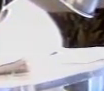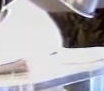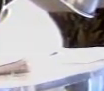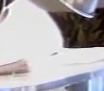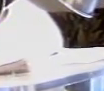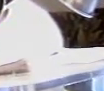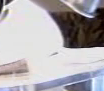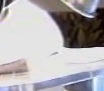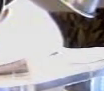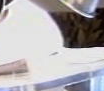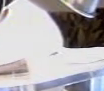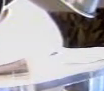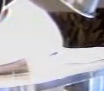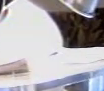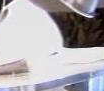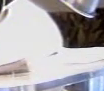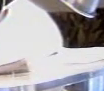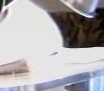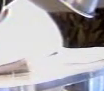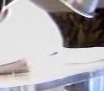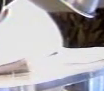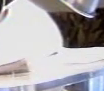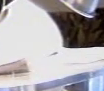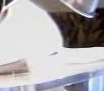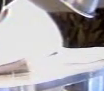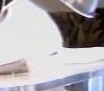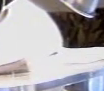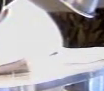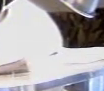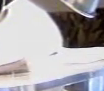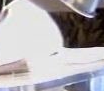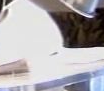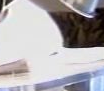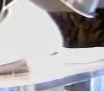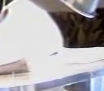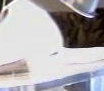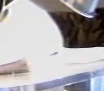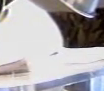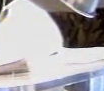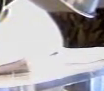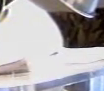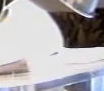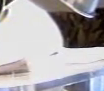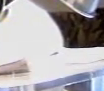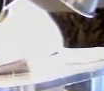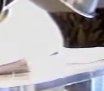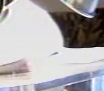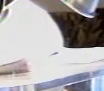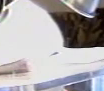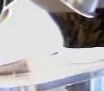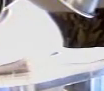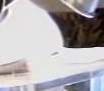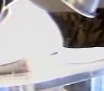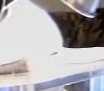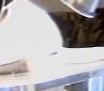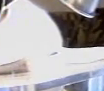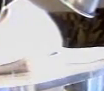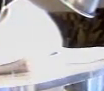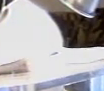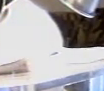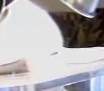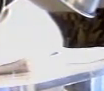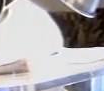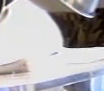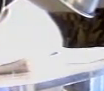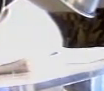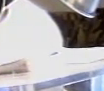Pastor said, the higher way, the holiness way, the glorious way, by the power in